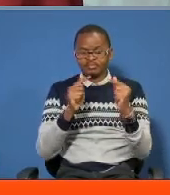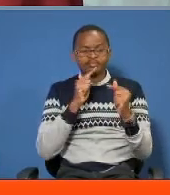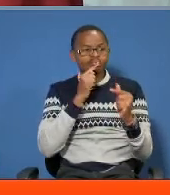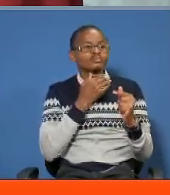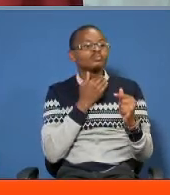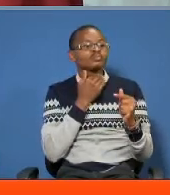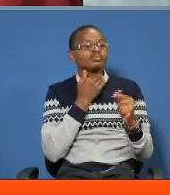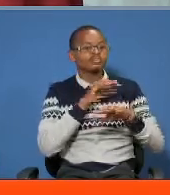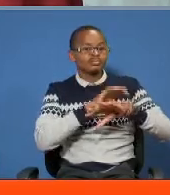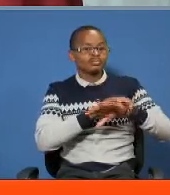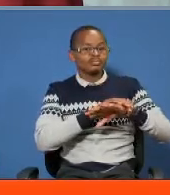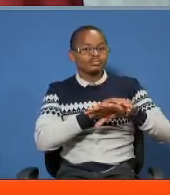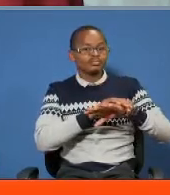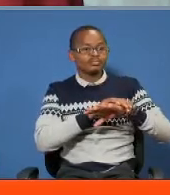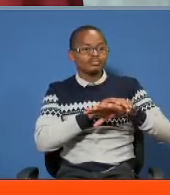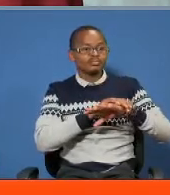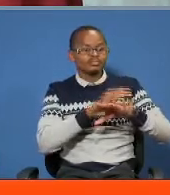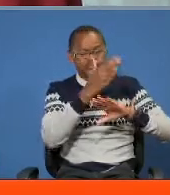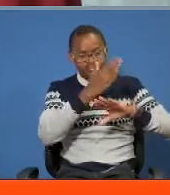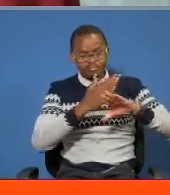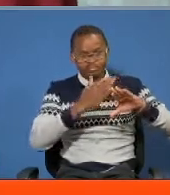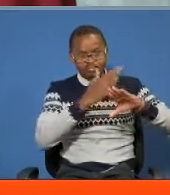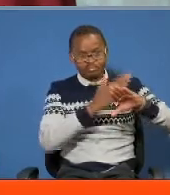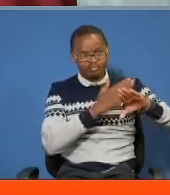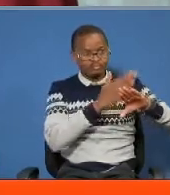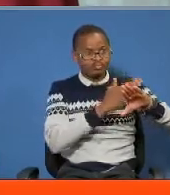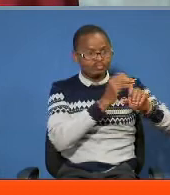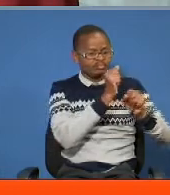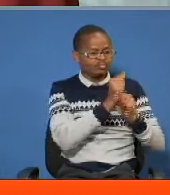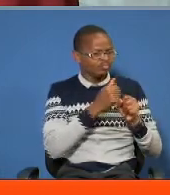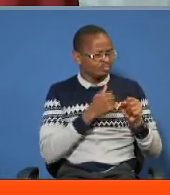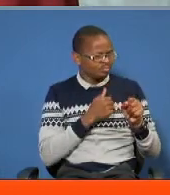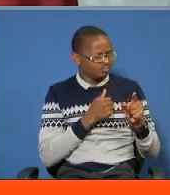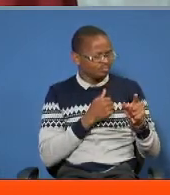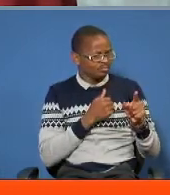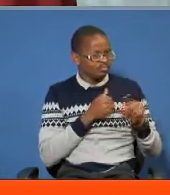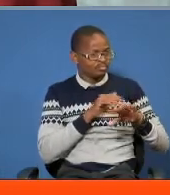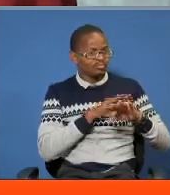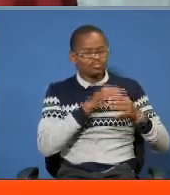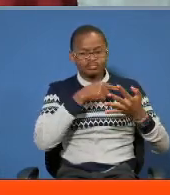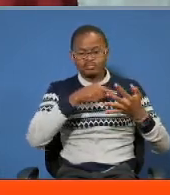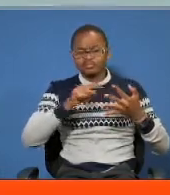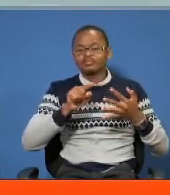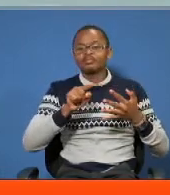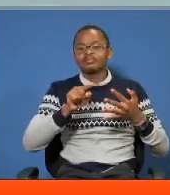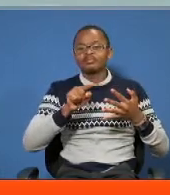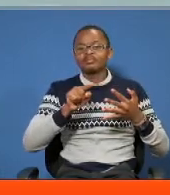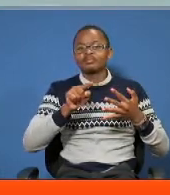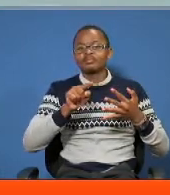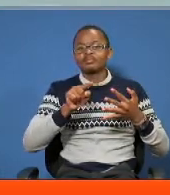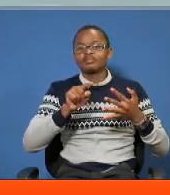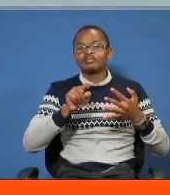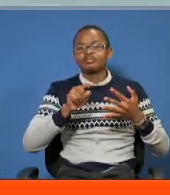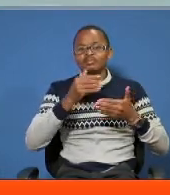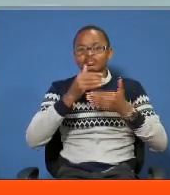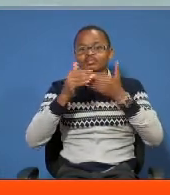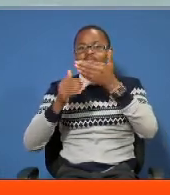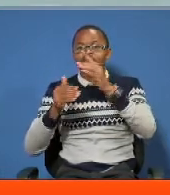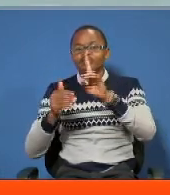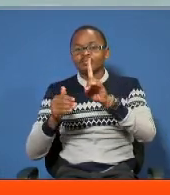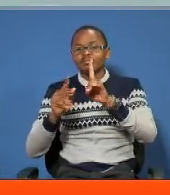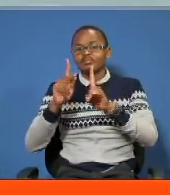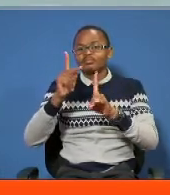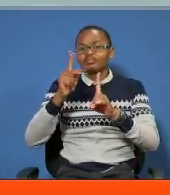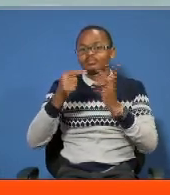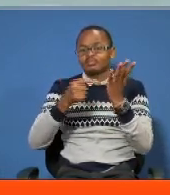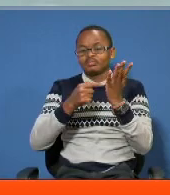one who will come and say, I want 3 potatoes. Another one say, I want a whole gunia, and so on and so forth. Do we have good digital marketplace? I am trying to build